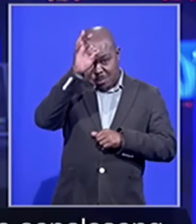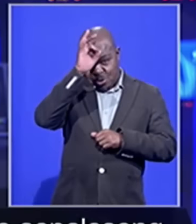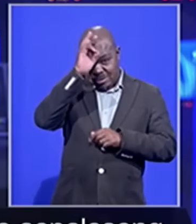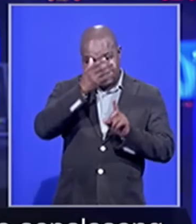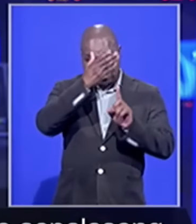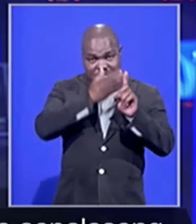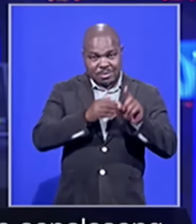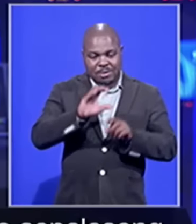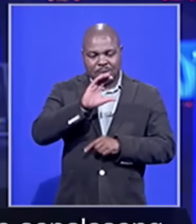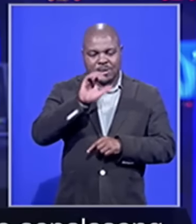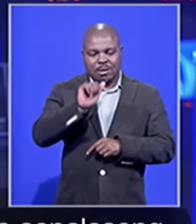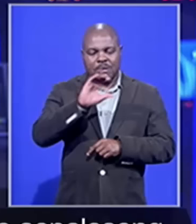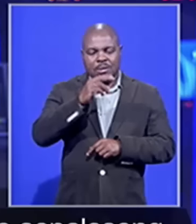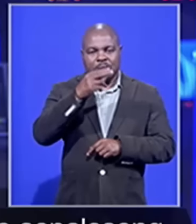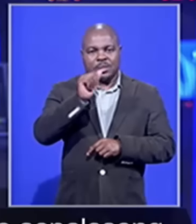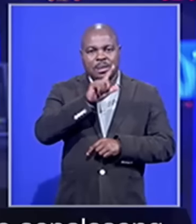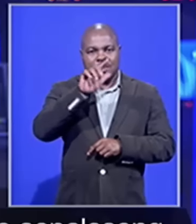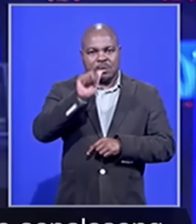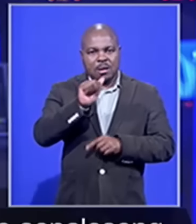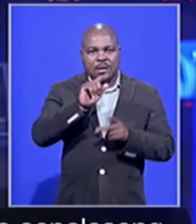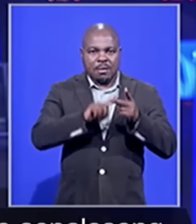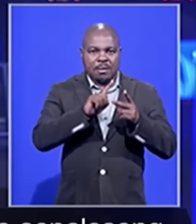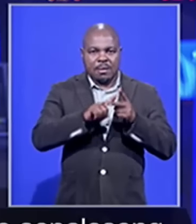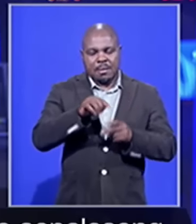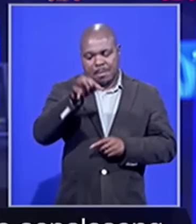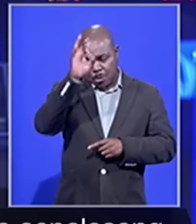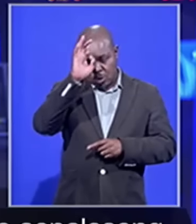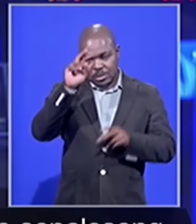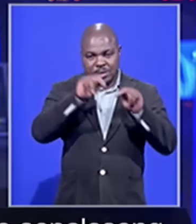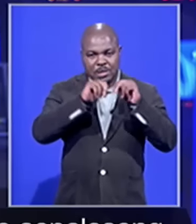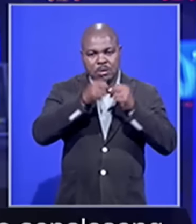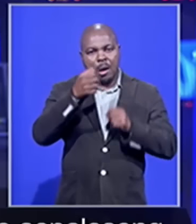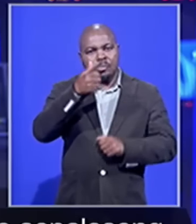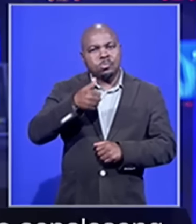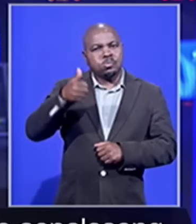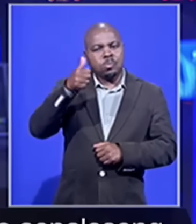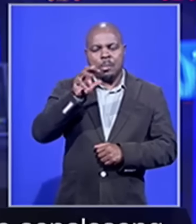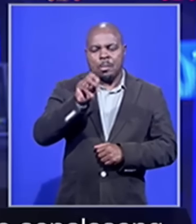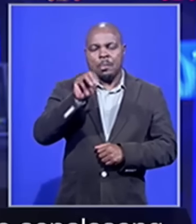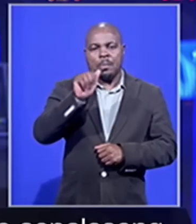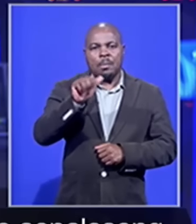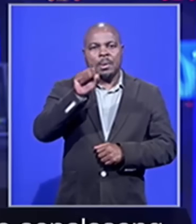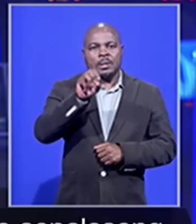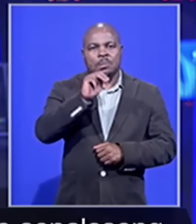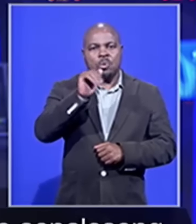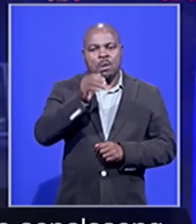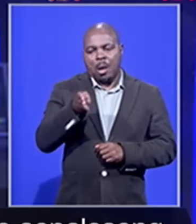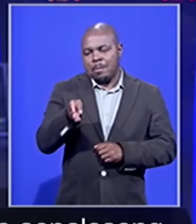Professor Firoz Kachalia mo le mo commissioner wa sepolesa mo generale Fani Masemula ba ne ba le siyo.